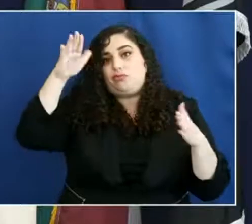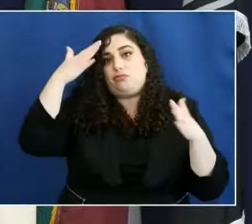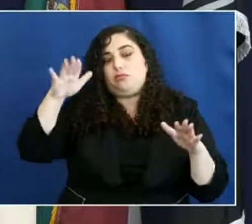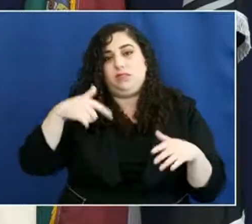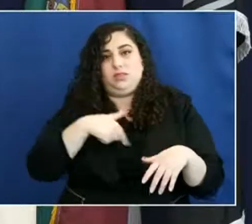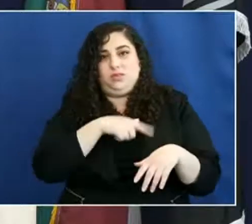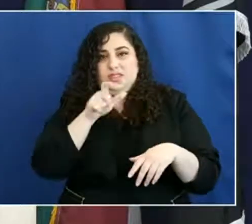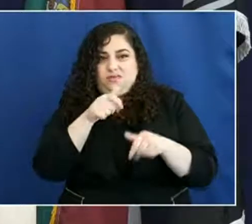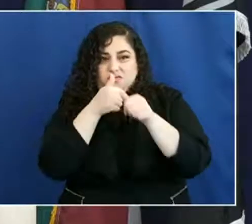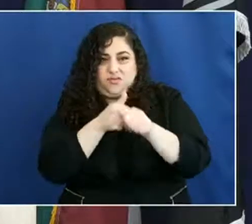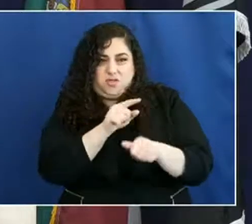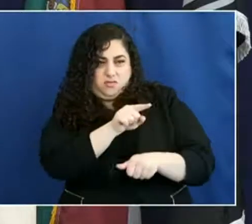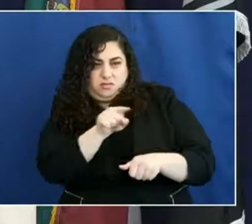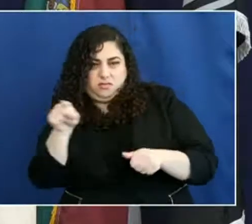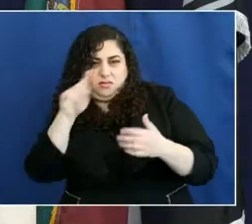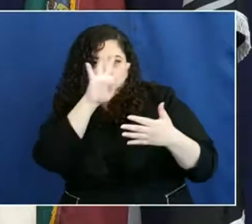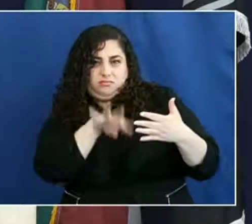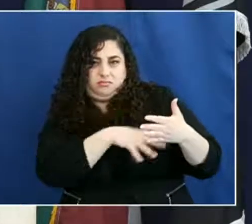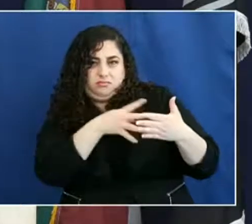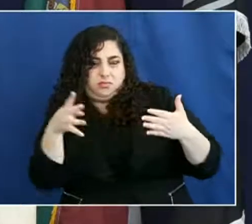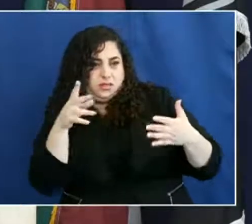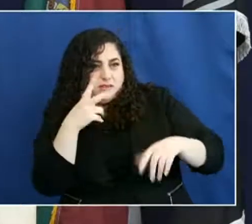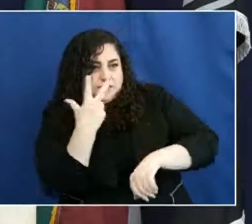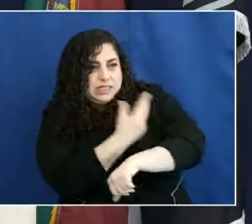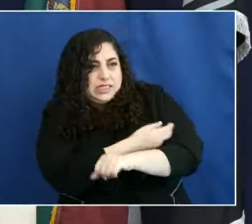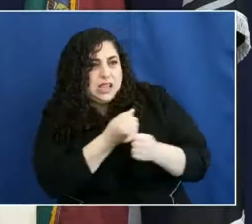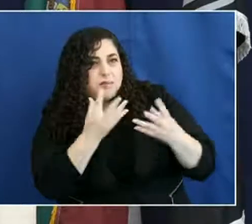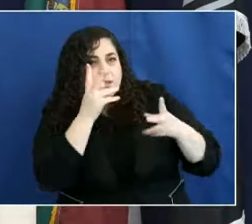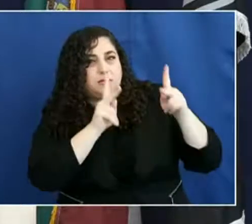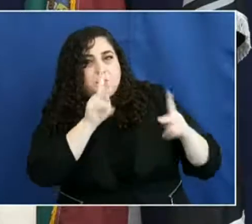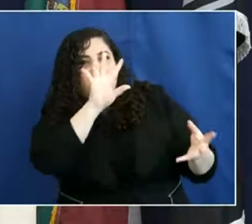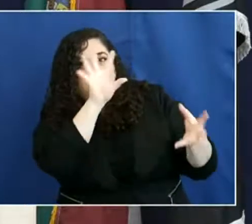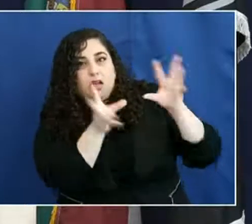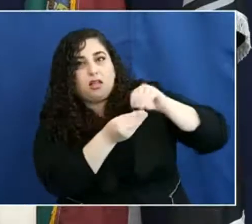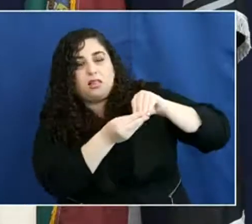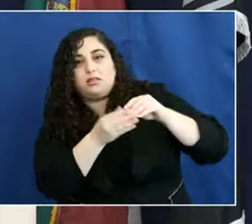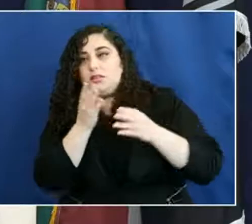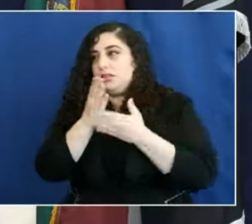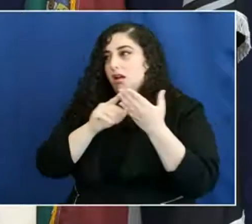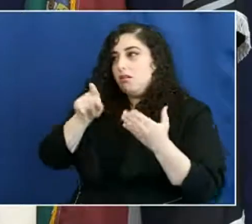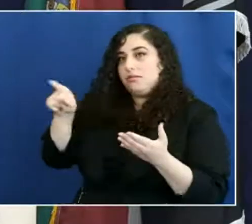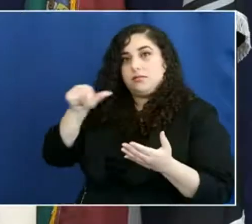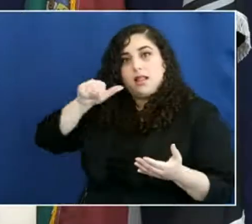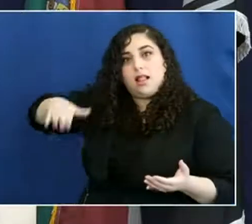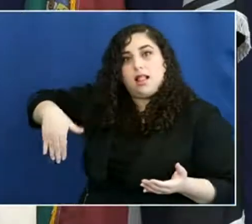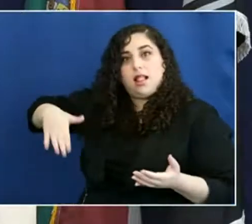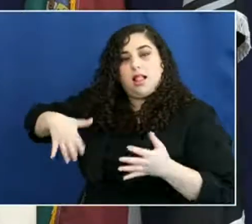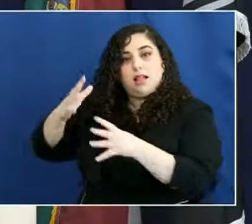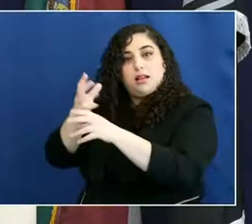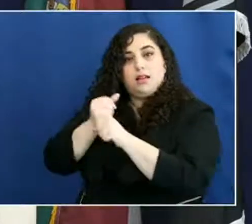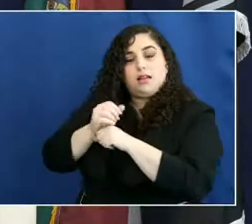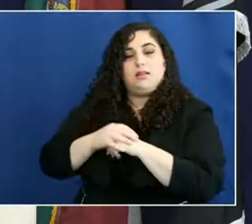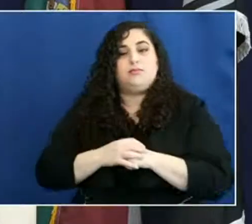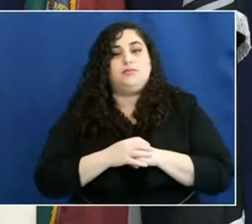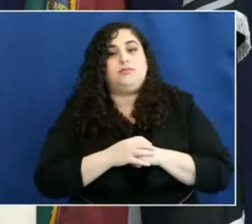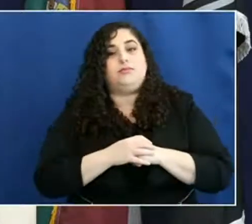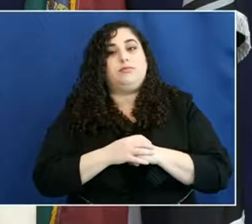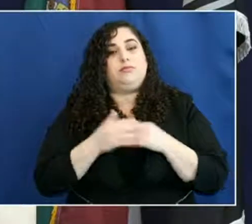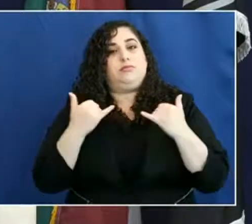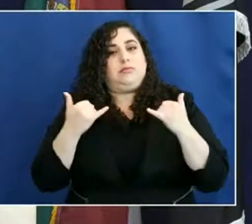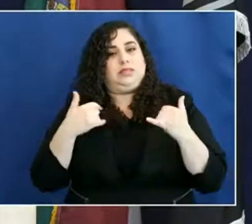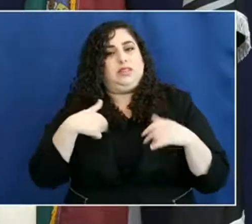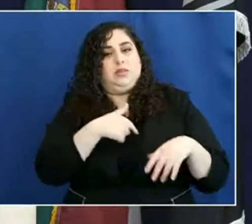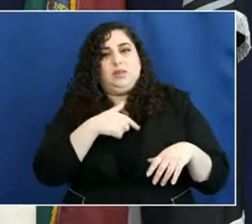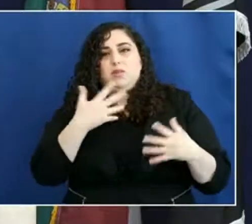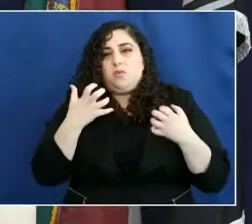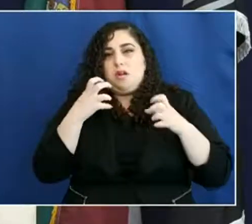statewide have been done in that. I think we're at about 3.4 million in that top quartile right now. We need to get to 4 million.